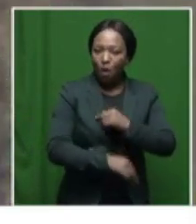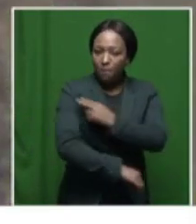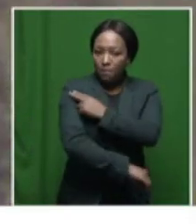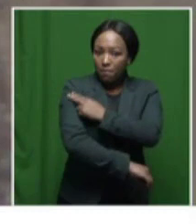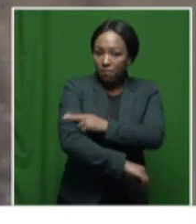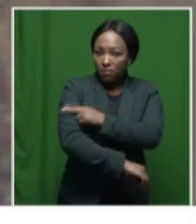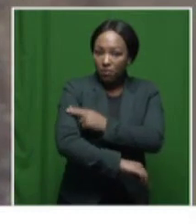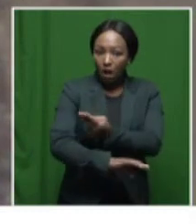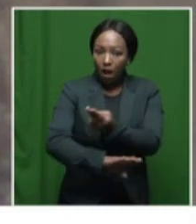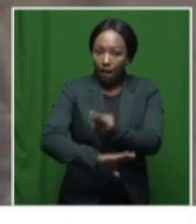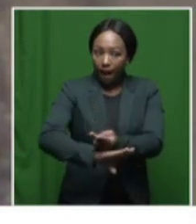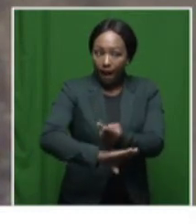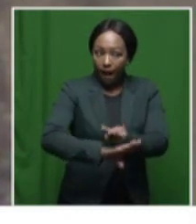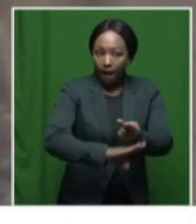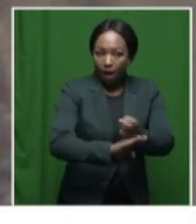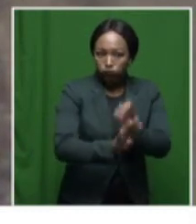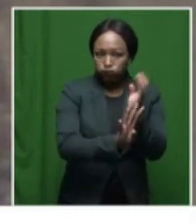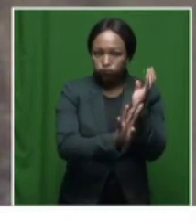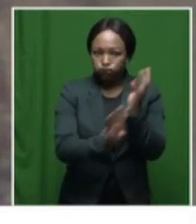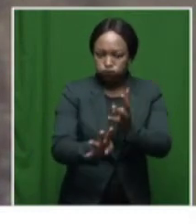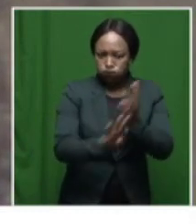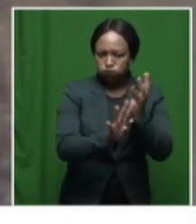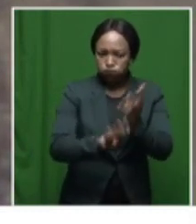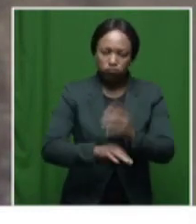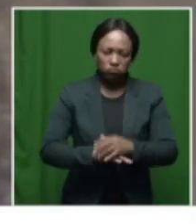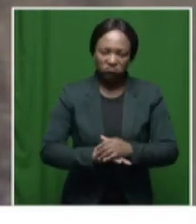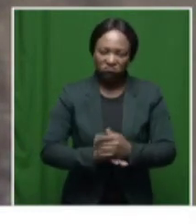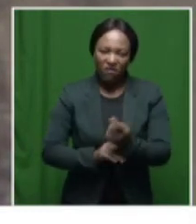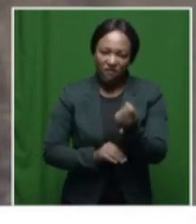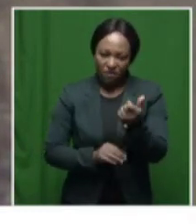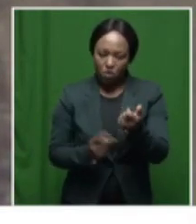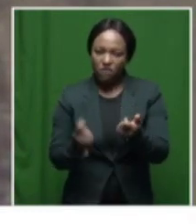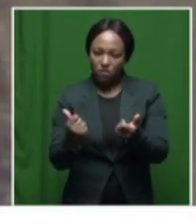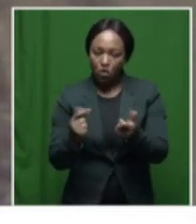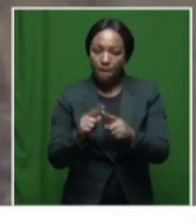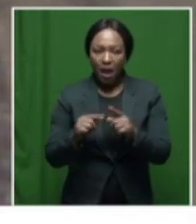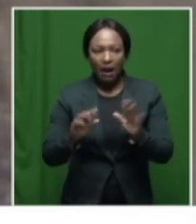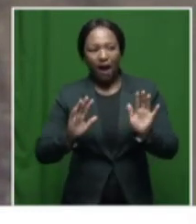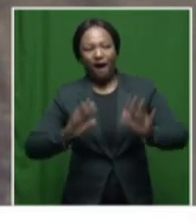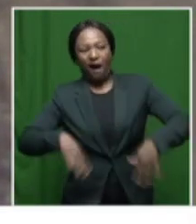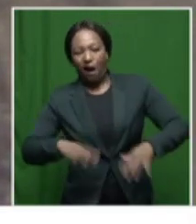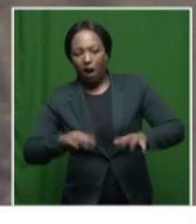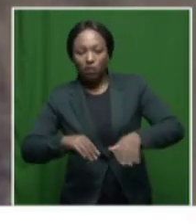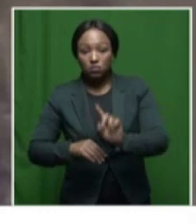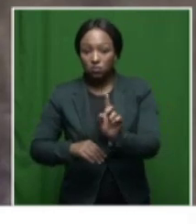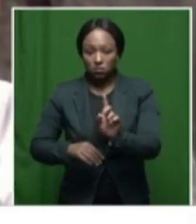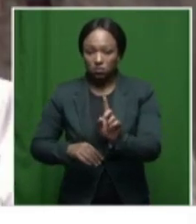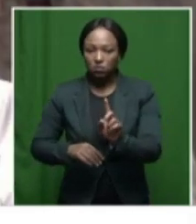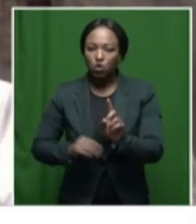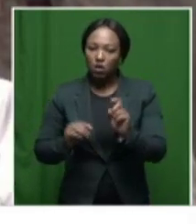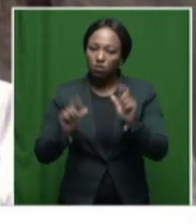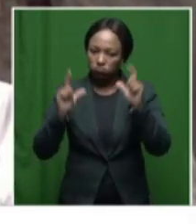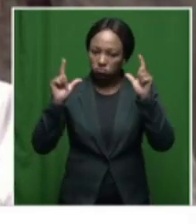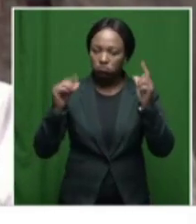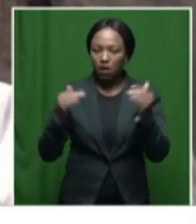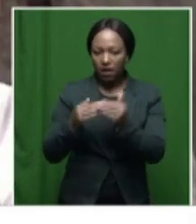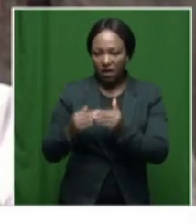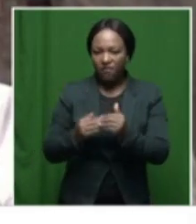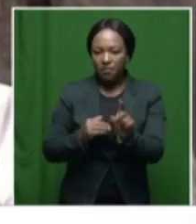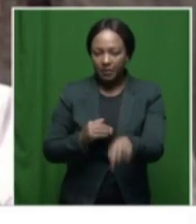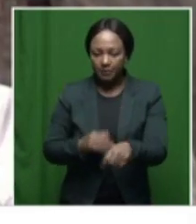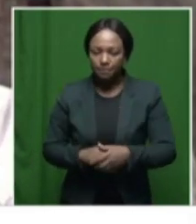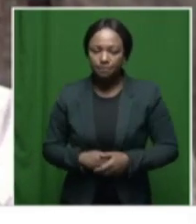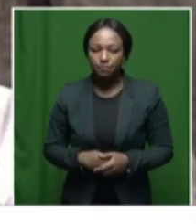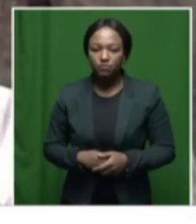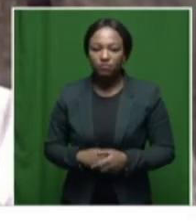minimal, but we can't let our guards down at this stage. Absolutely not. So let's speak to the winter months